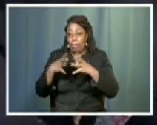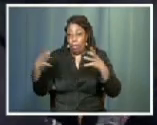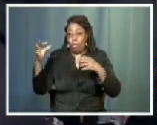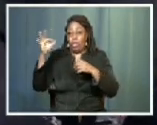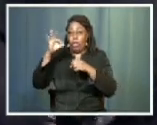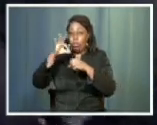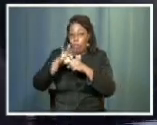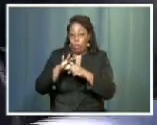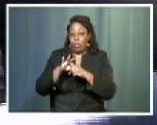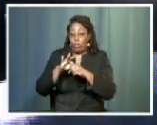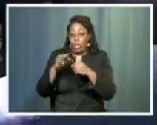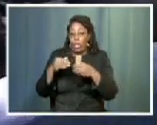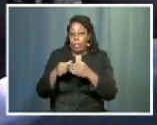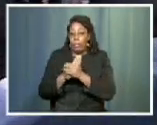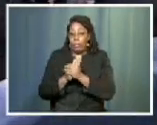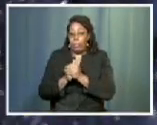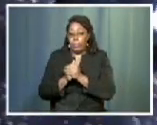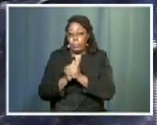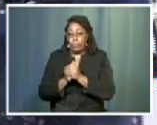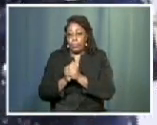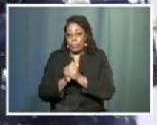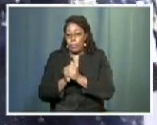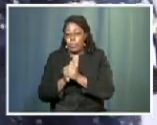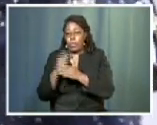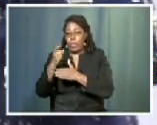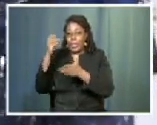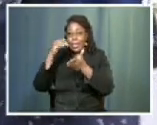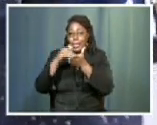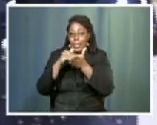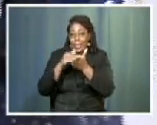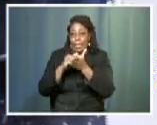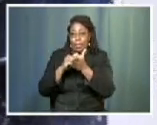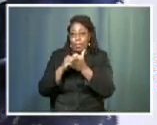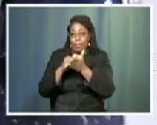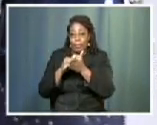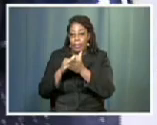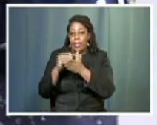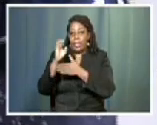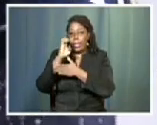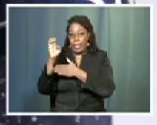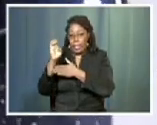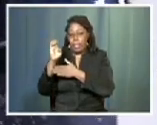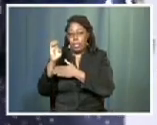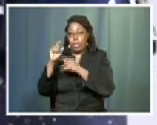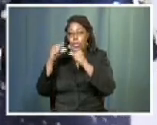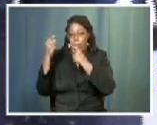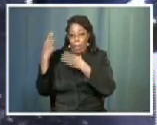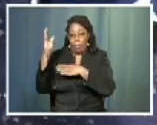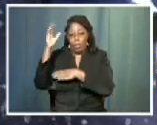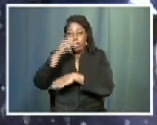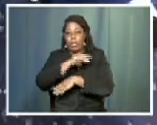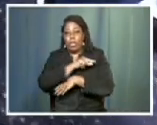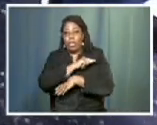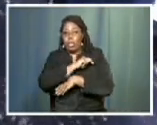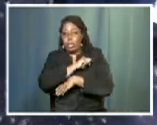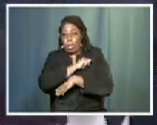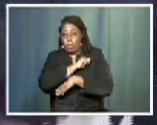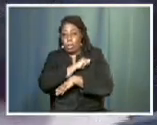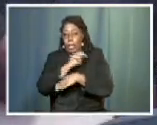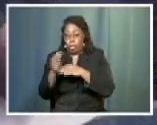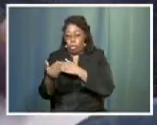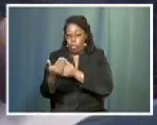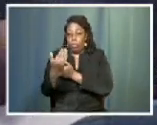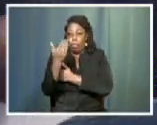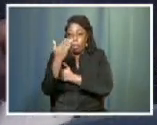votes cast, beating out Central Grand Bahama MP Iram Lewis and East Grand Bahama MP Kwesi Thompson. Now, during this morning's